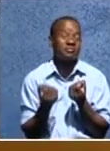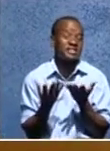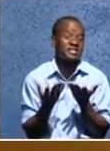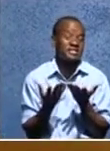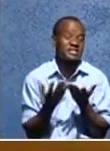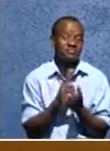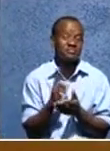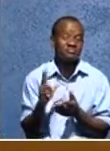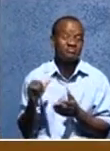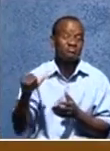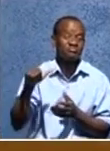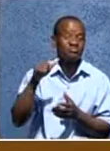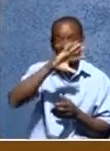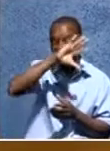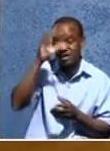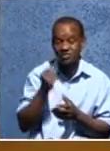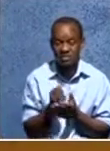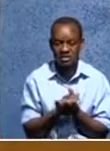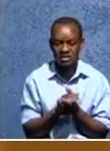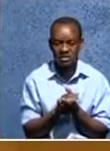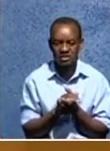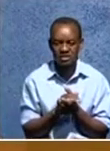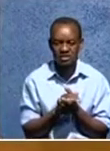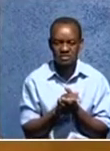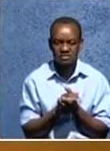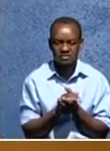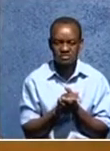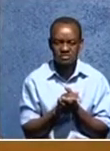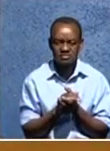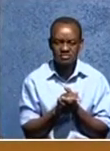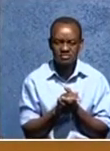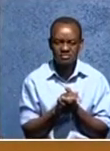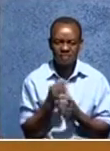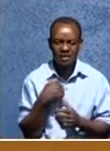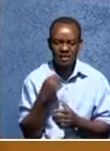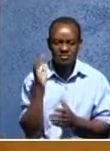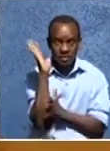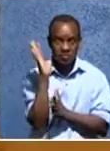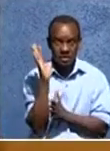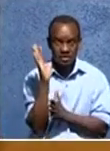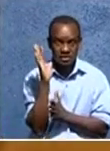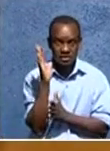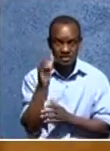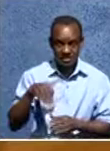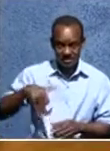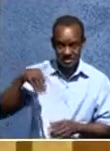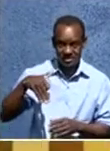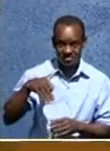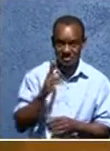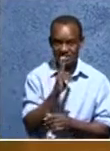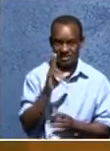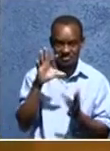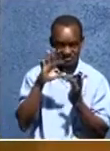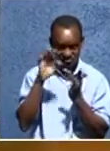gem. And I'm not surprised that Namibia was selected to host the World